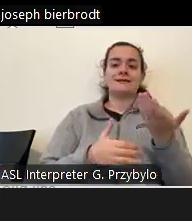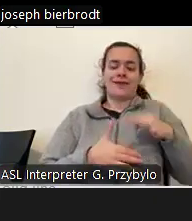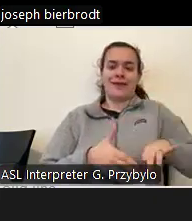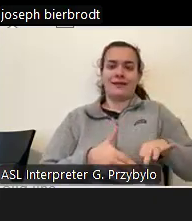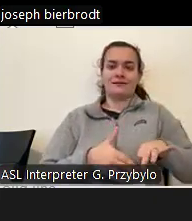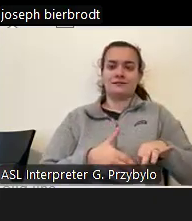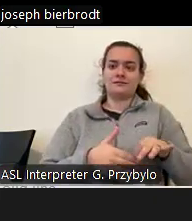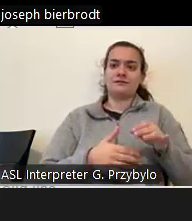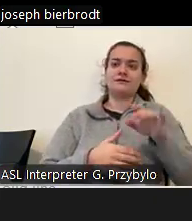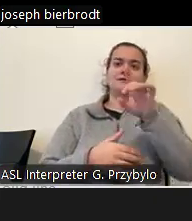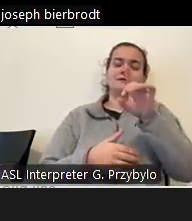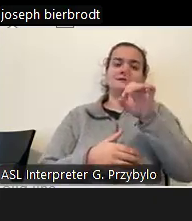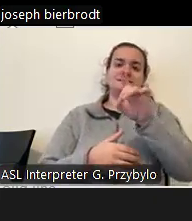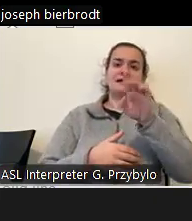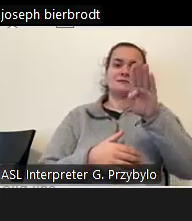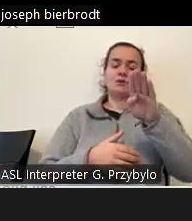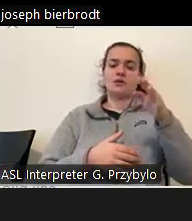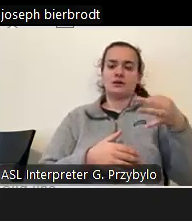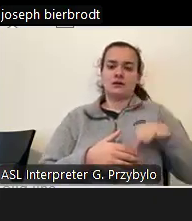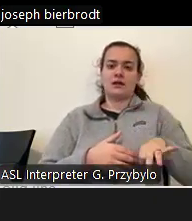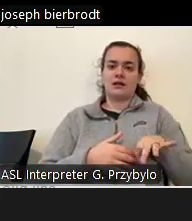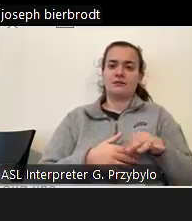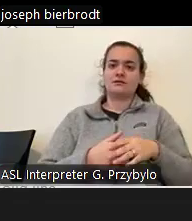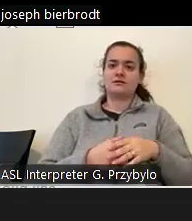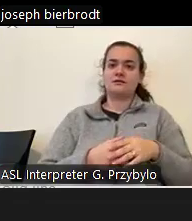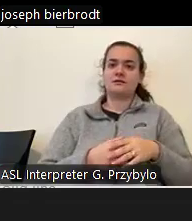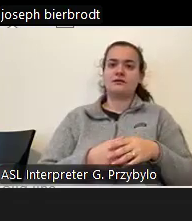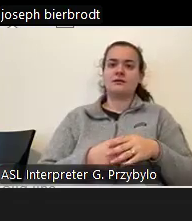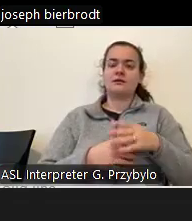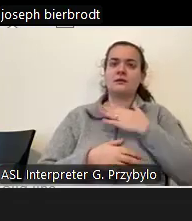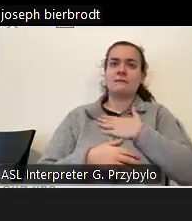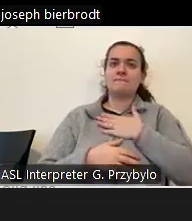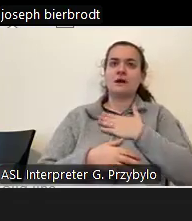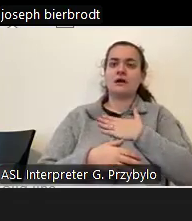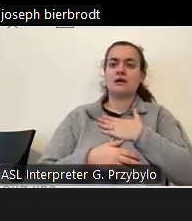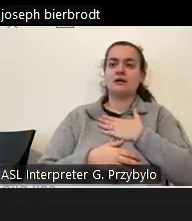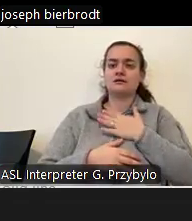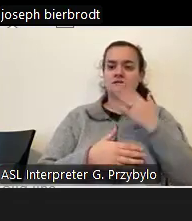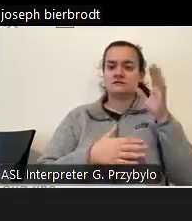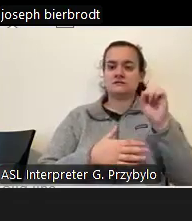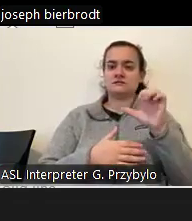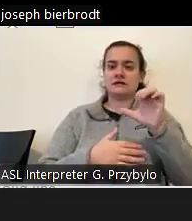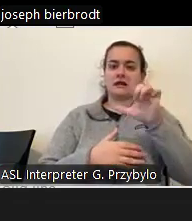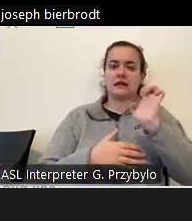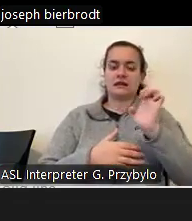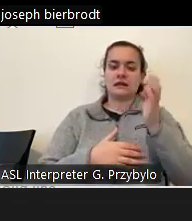gain, that my output scale here is